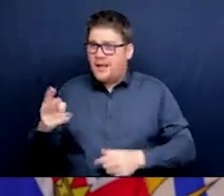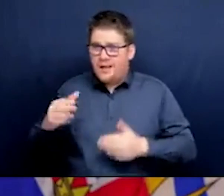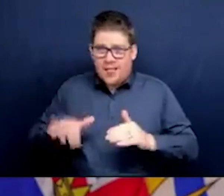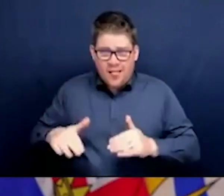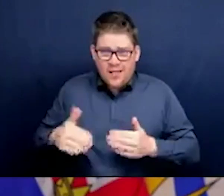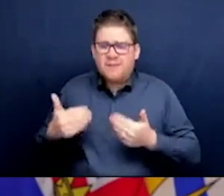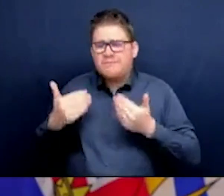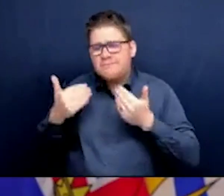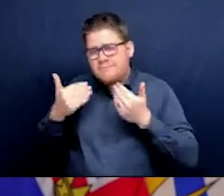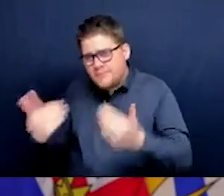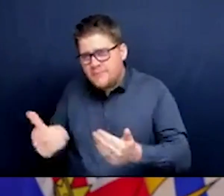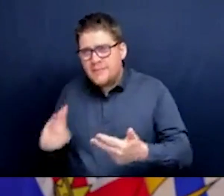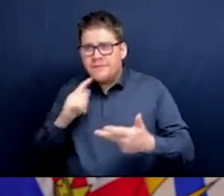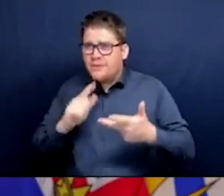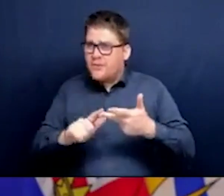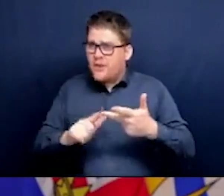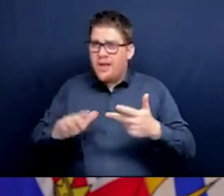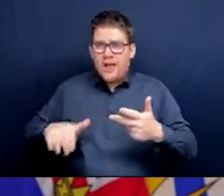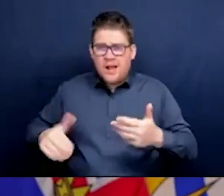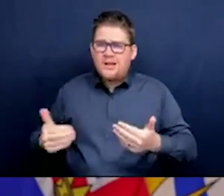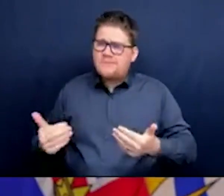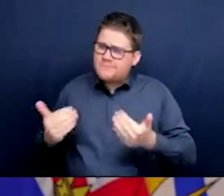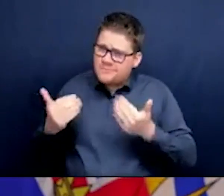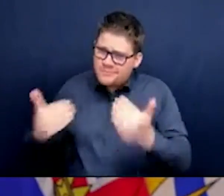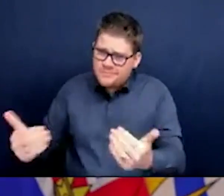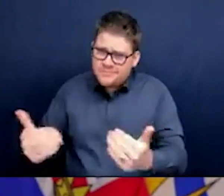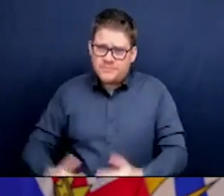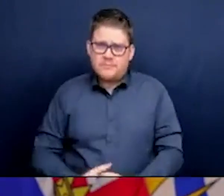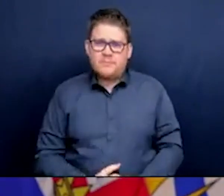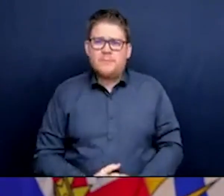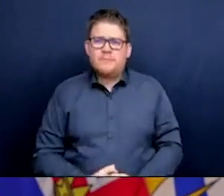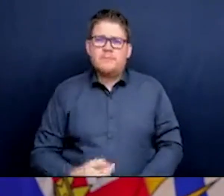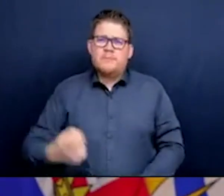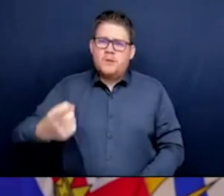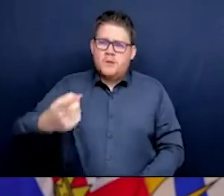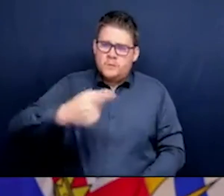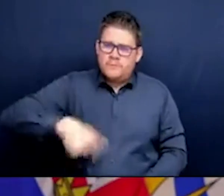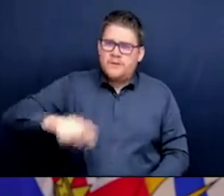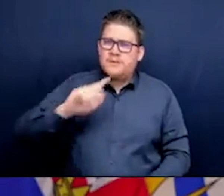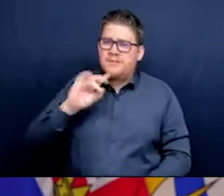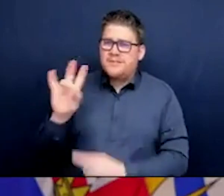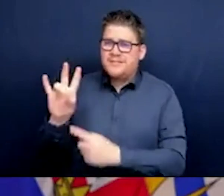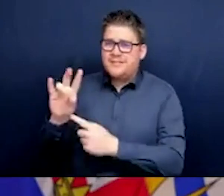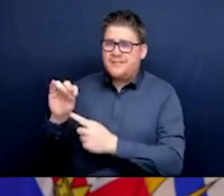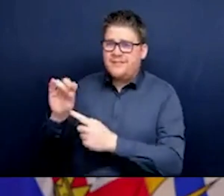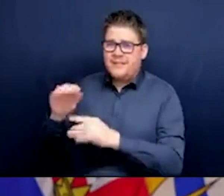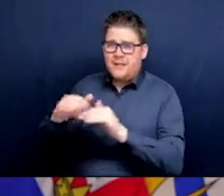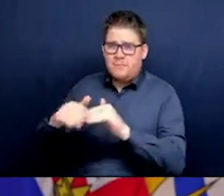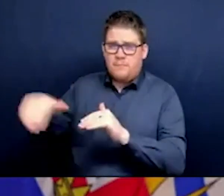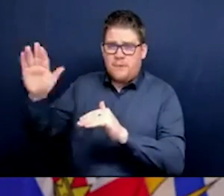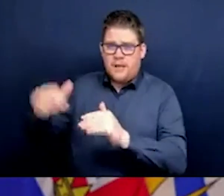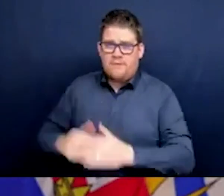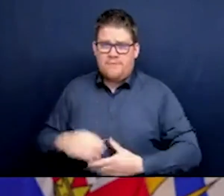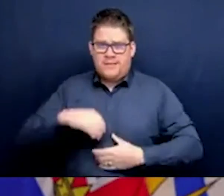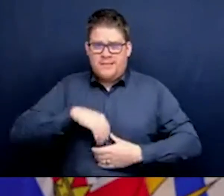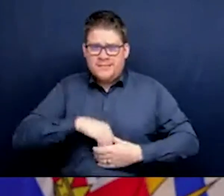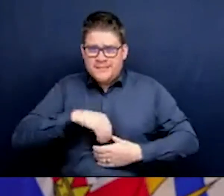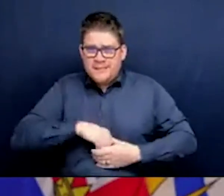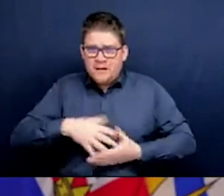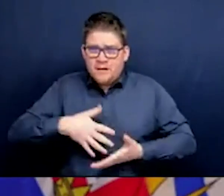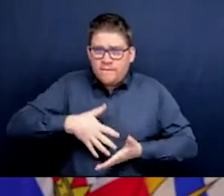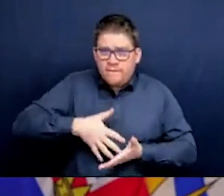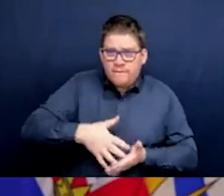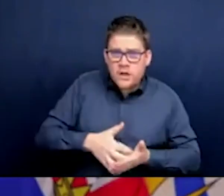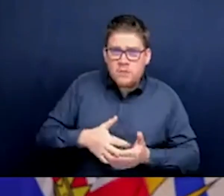70, those who are clinically vulnerable, for those who are on long-term care or supporting people in long-term care, that's